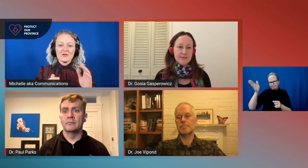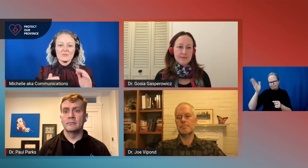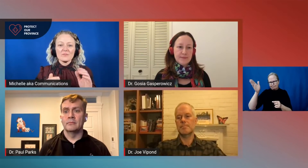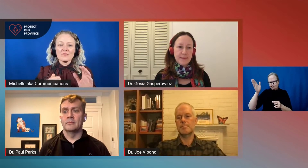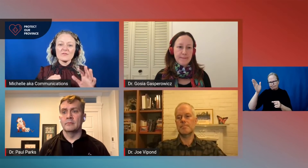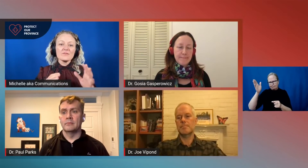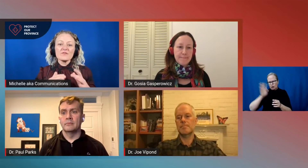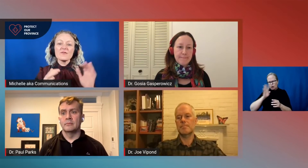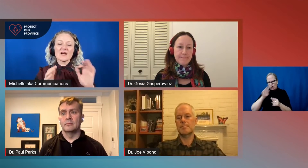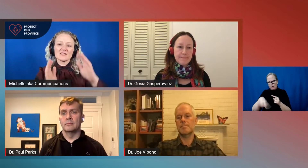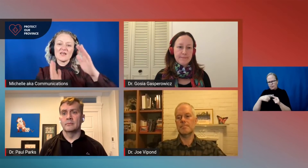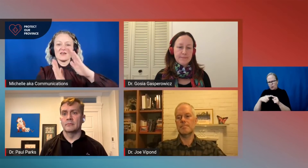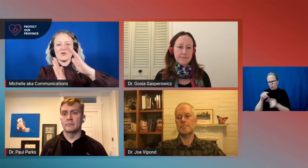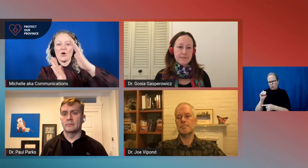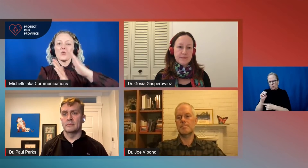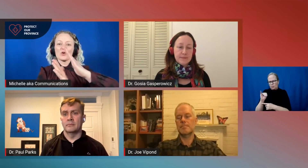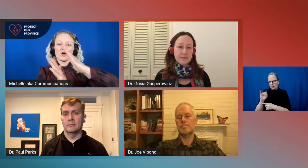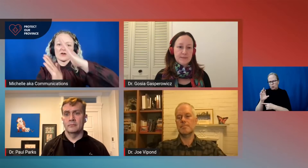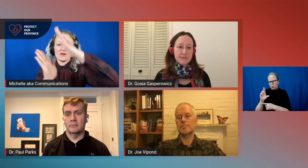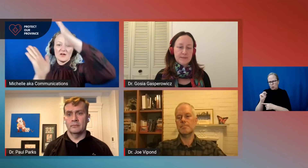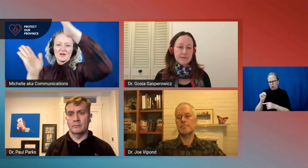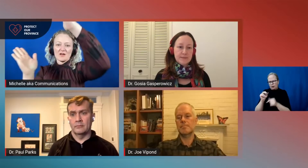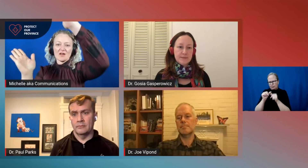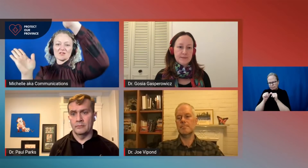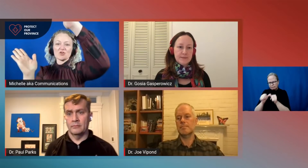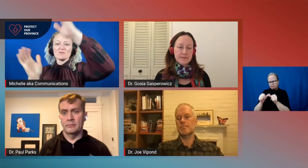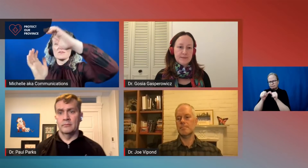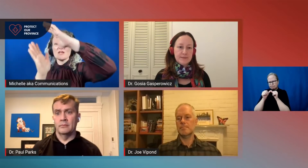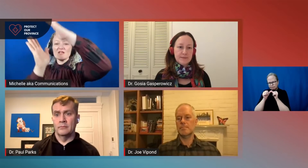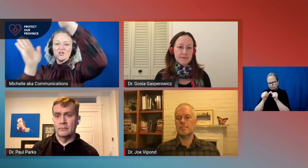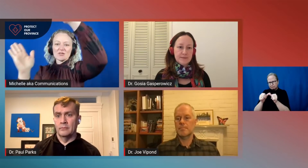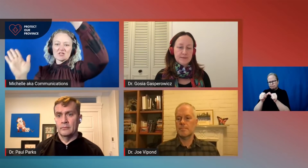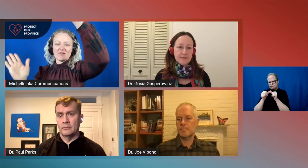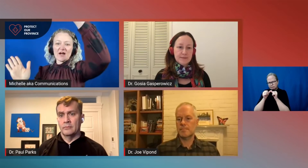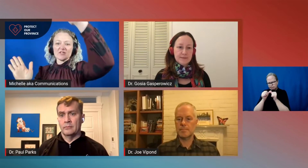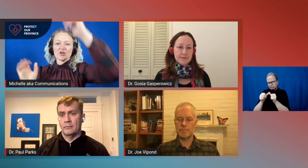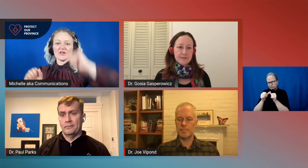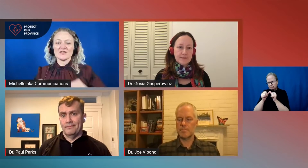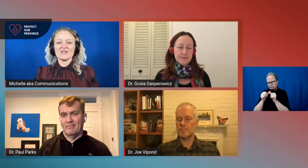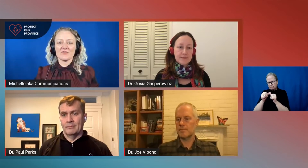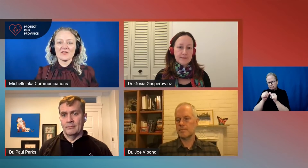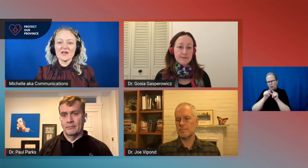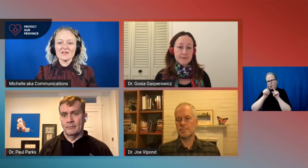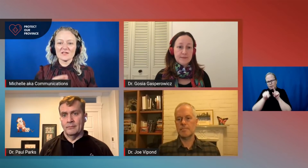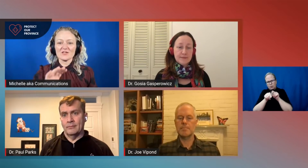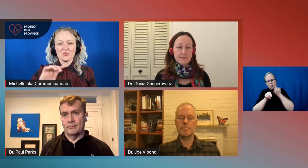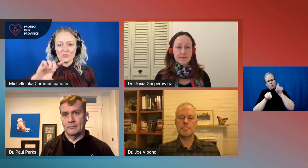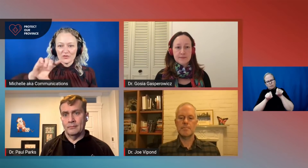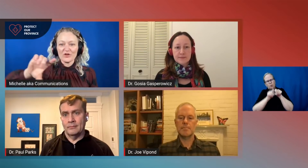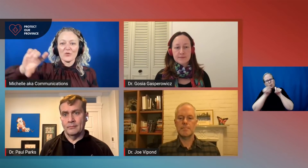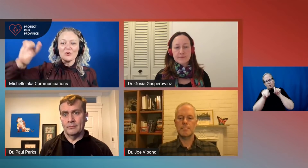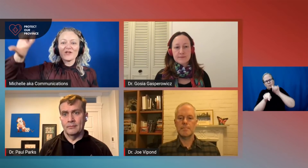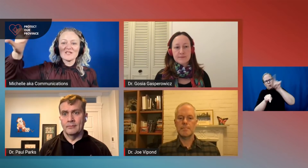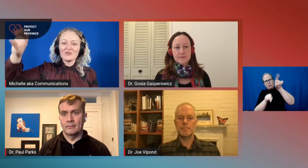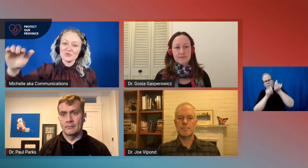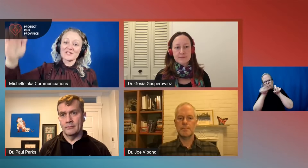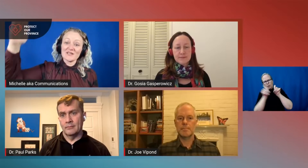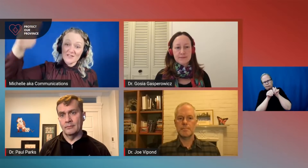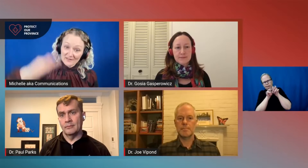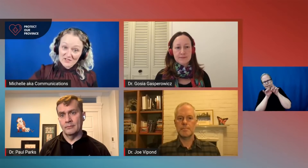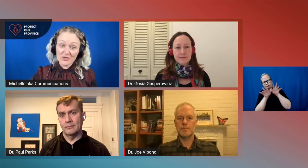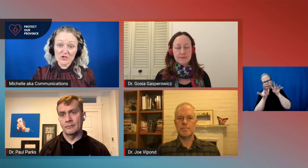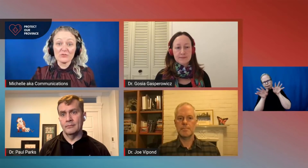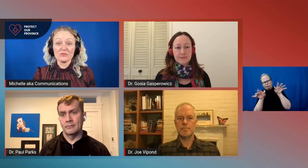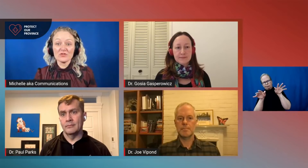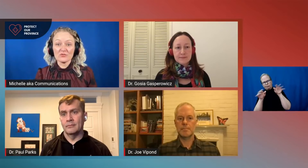the fact that Omicron is continuing to divide, turn into different things, and will continue to